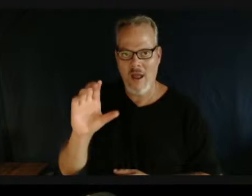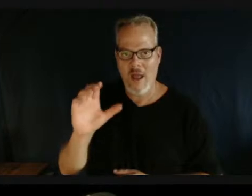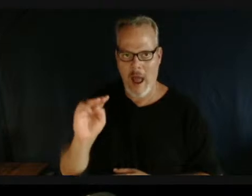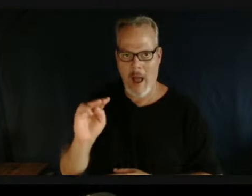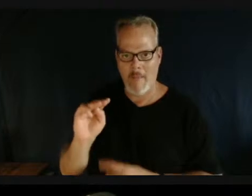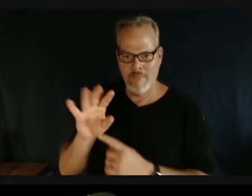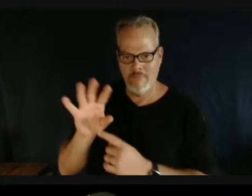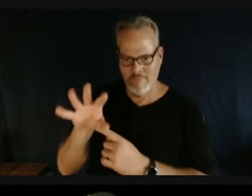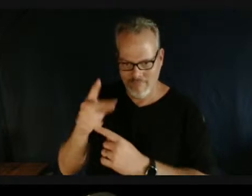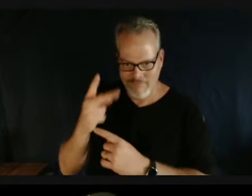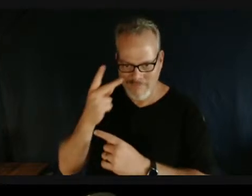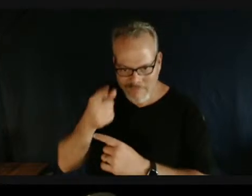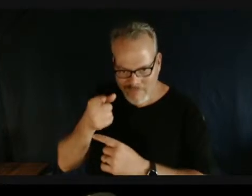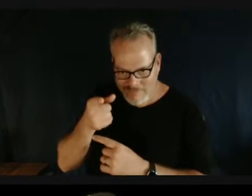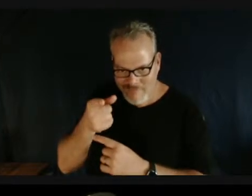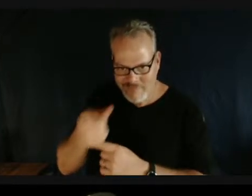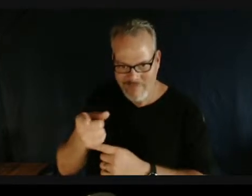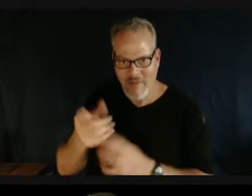of those September